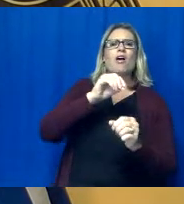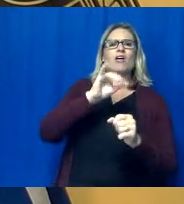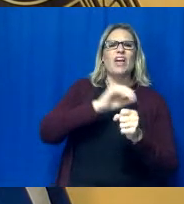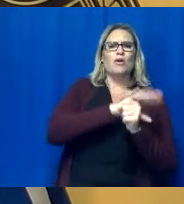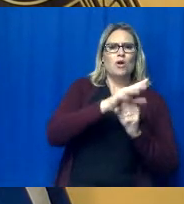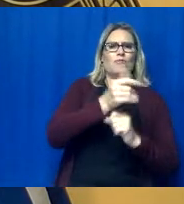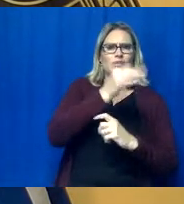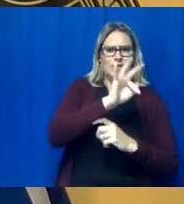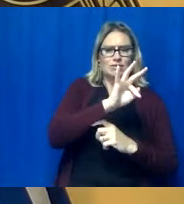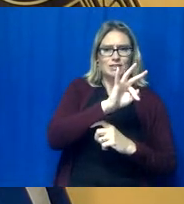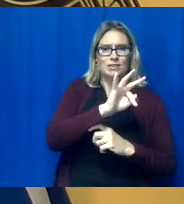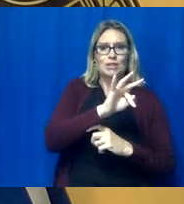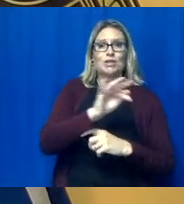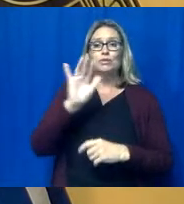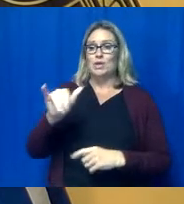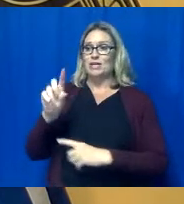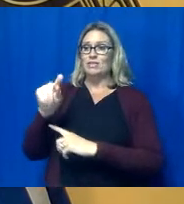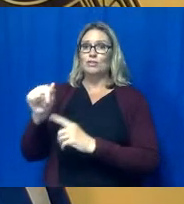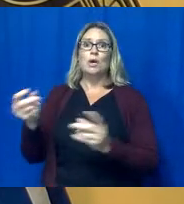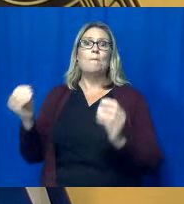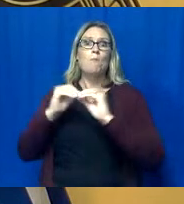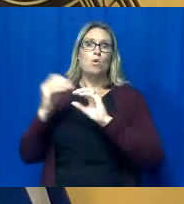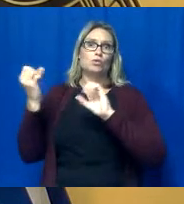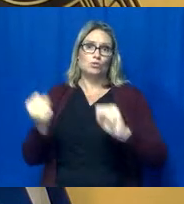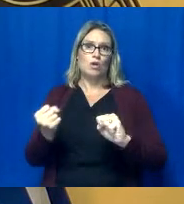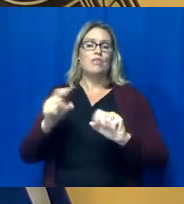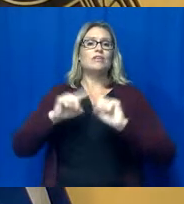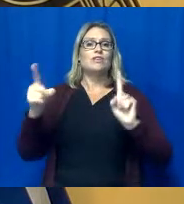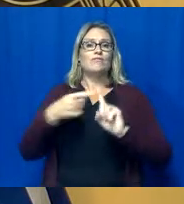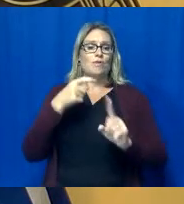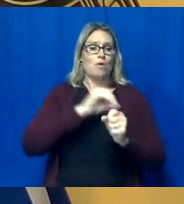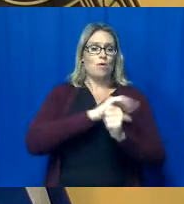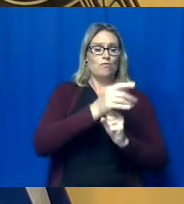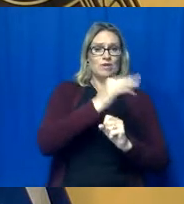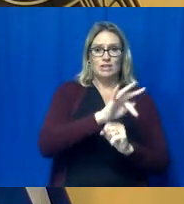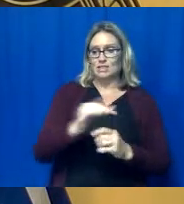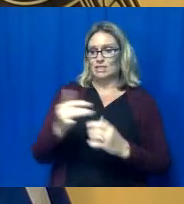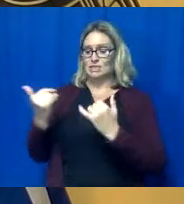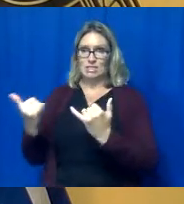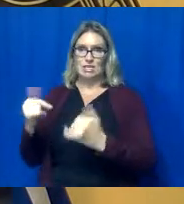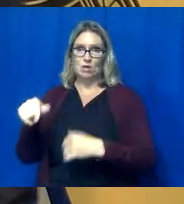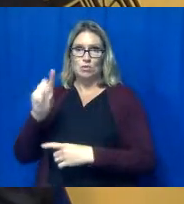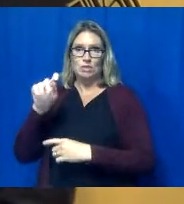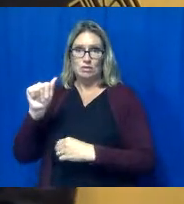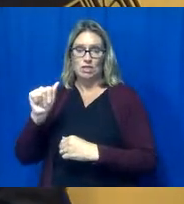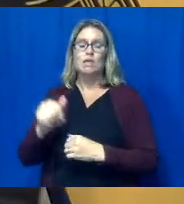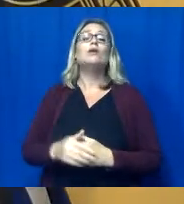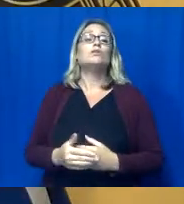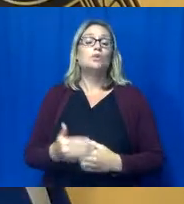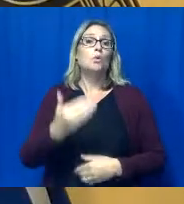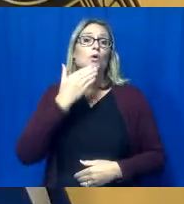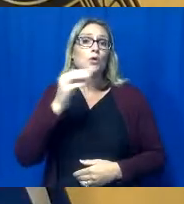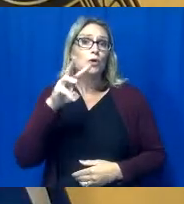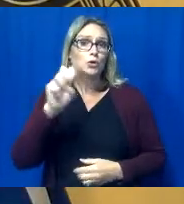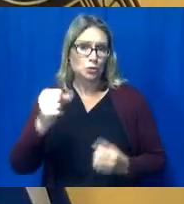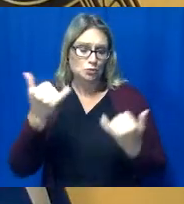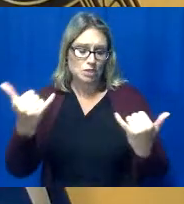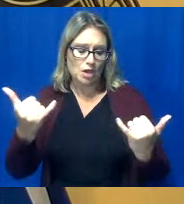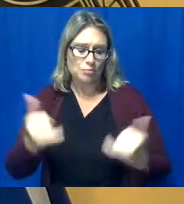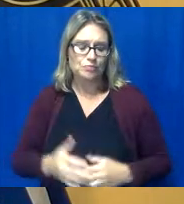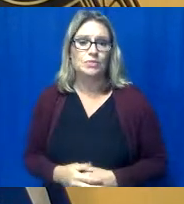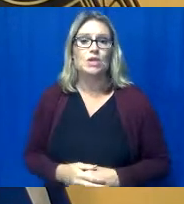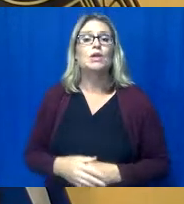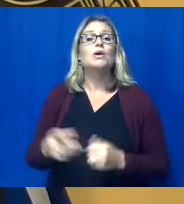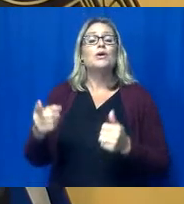Delta variant. That's how it's different from the original virus. Let's switch to good news. So the first thing you should